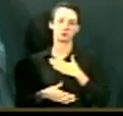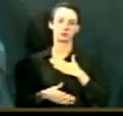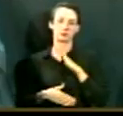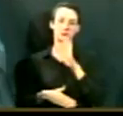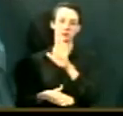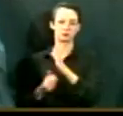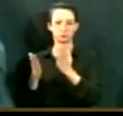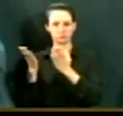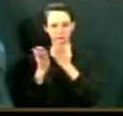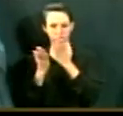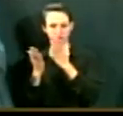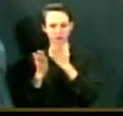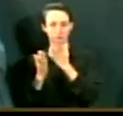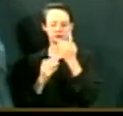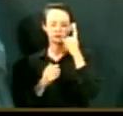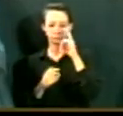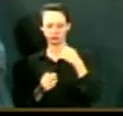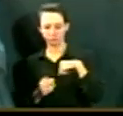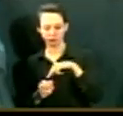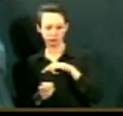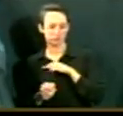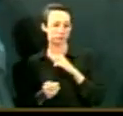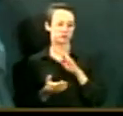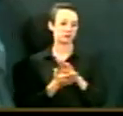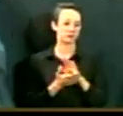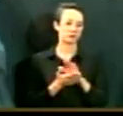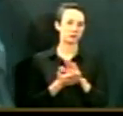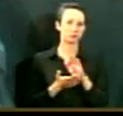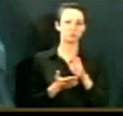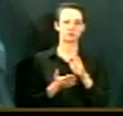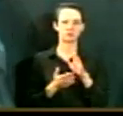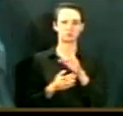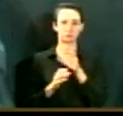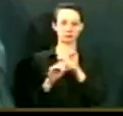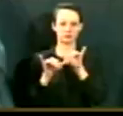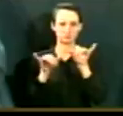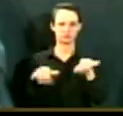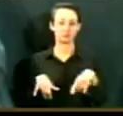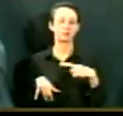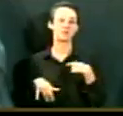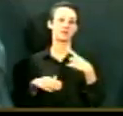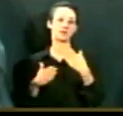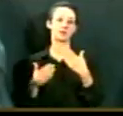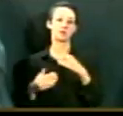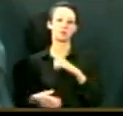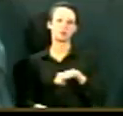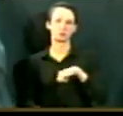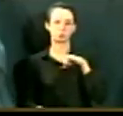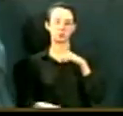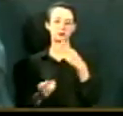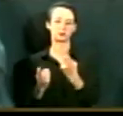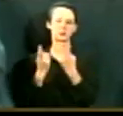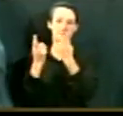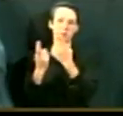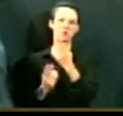us and this school system, so I'm proud to nominate you, Ms. Bounds, for chair.